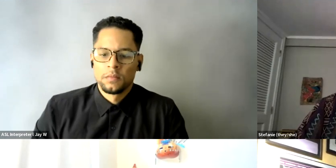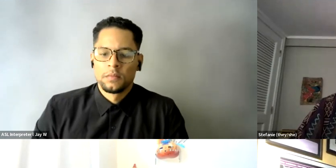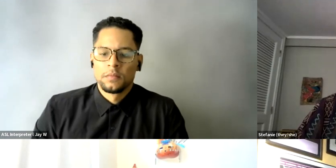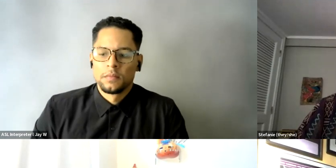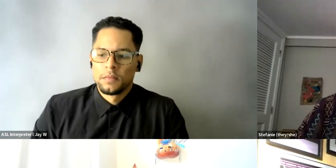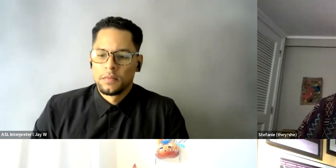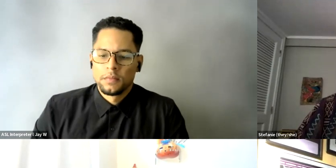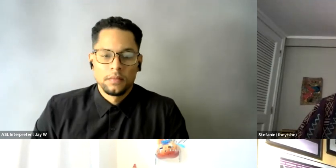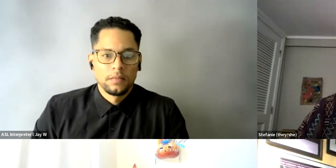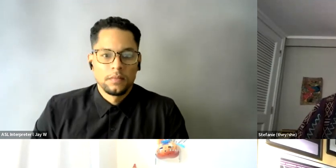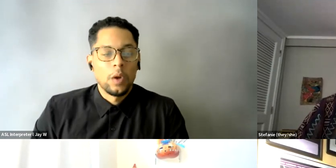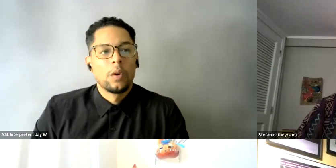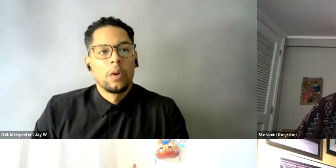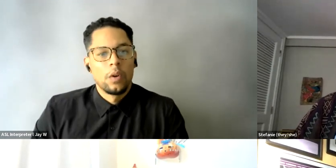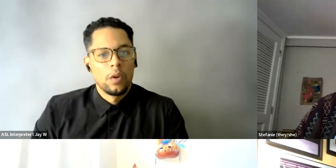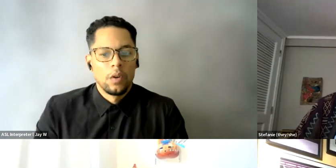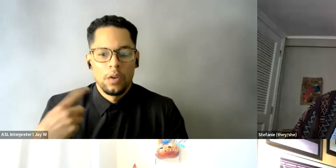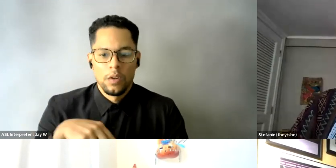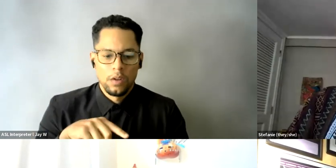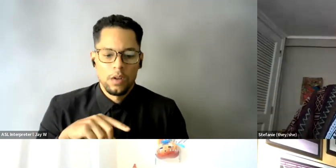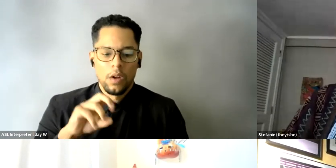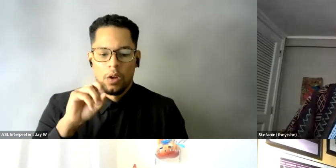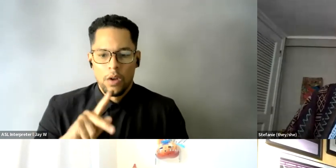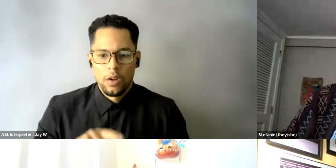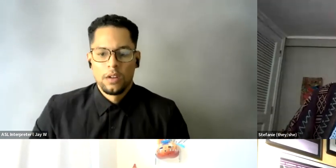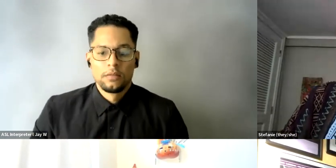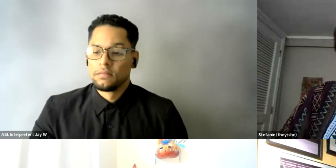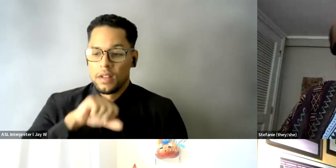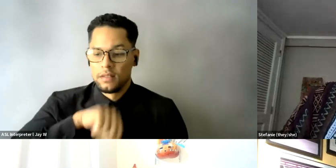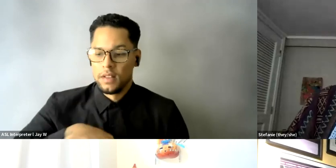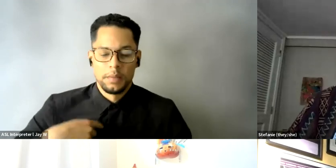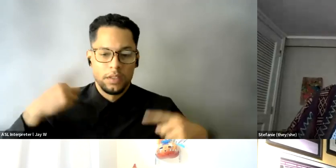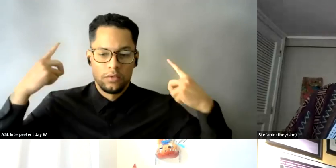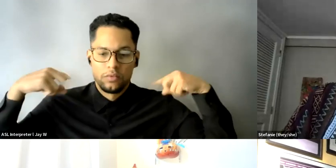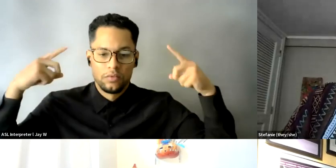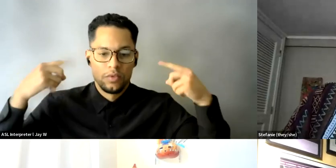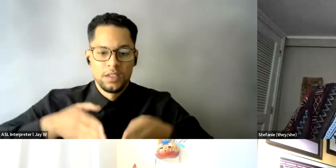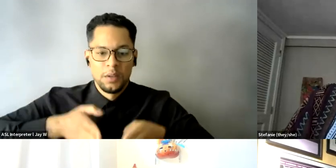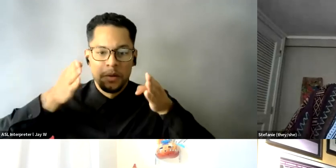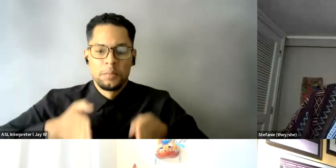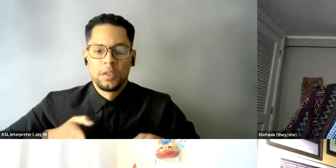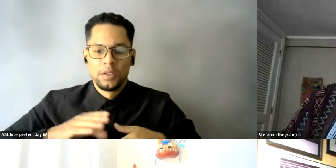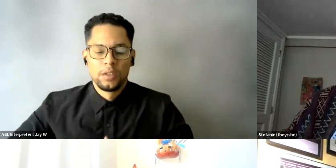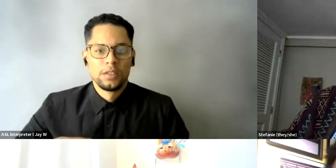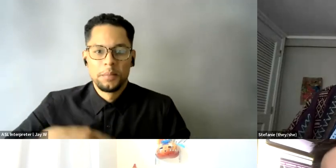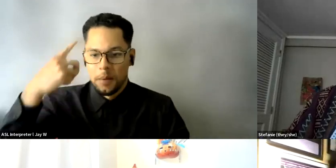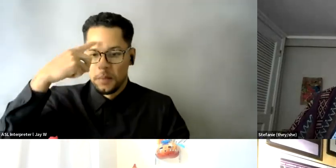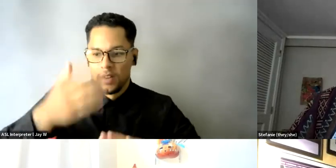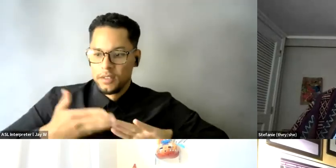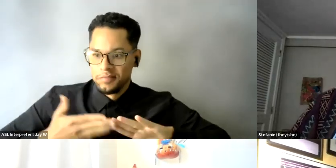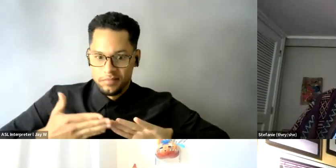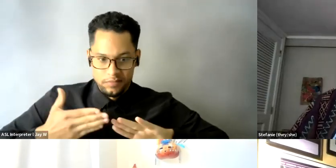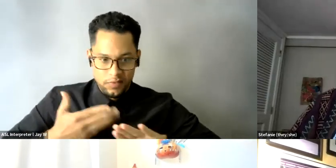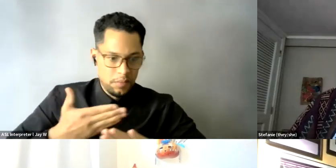Okay, yes. Love being a crazy person, because my brain is still going from the last question. I'm like talking to myself in